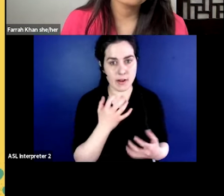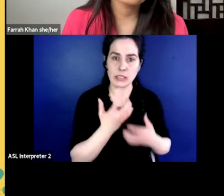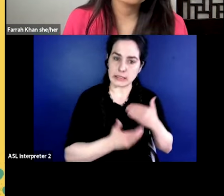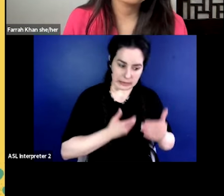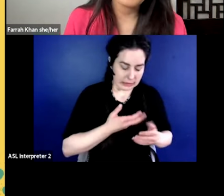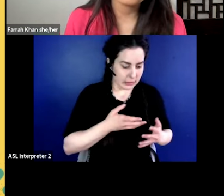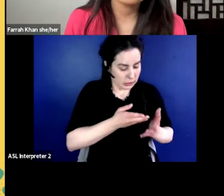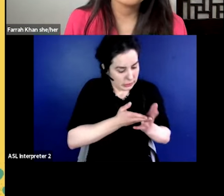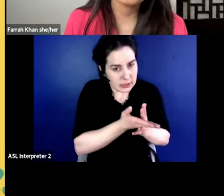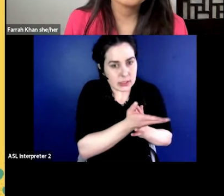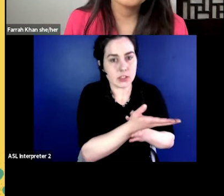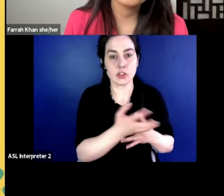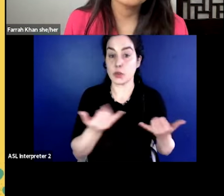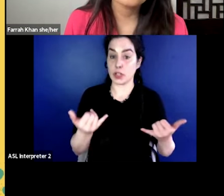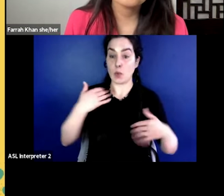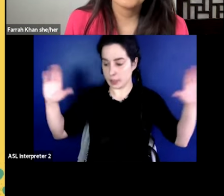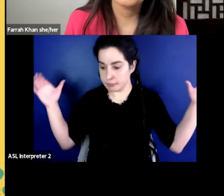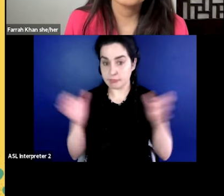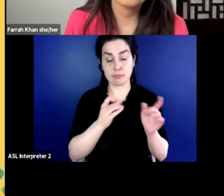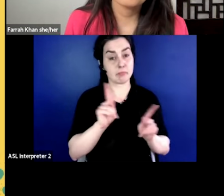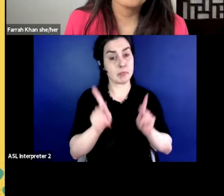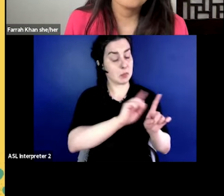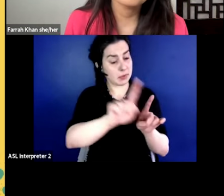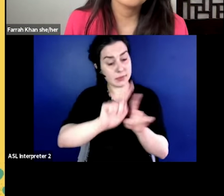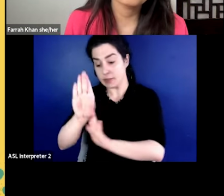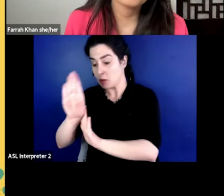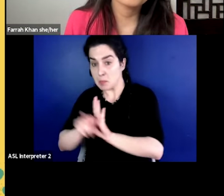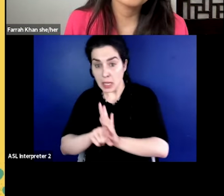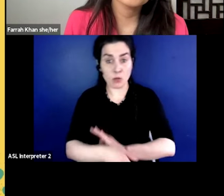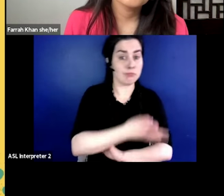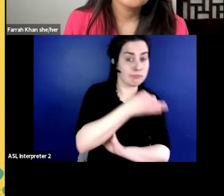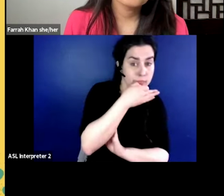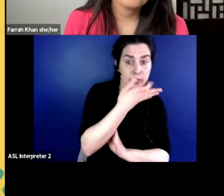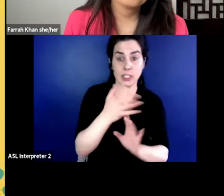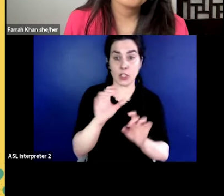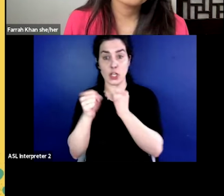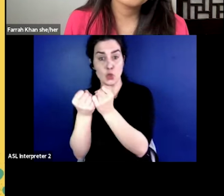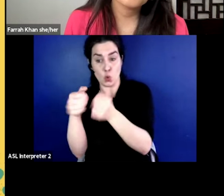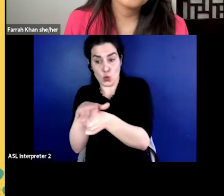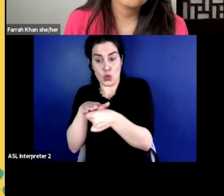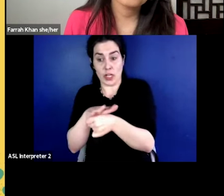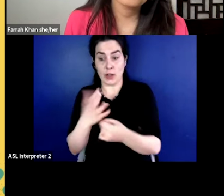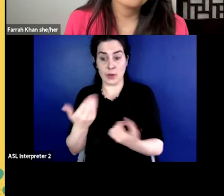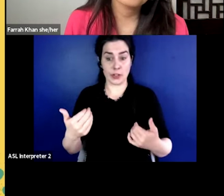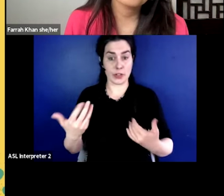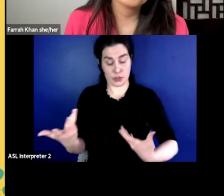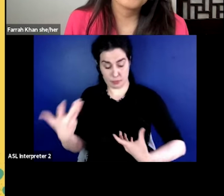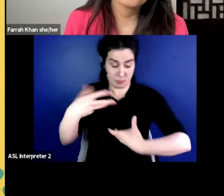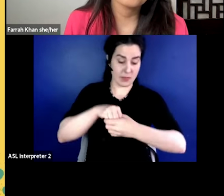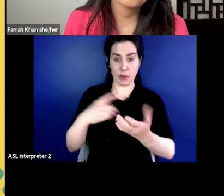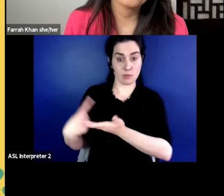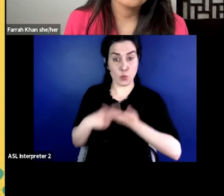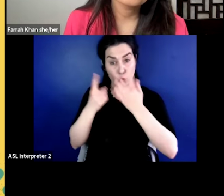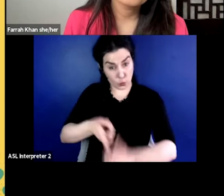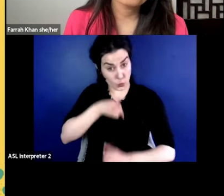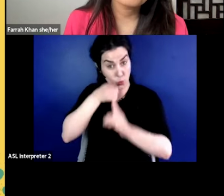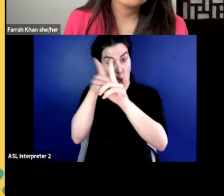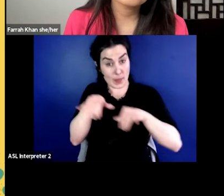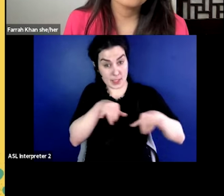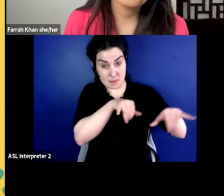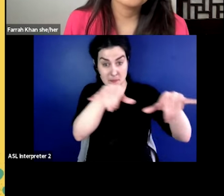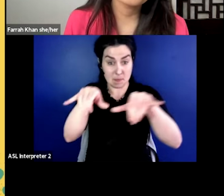together people from different backgrounds, expertise, and social locations for all the same purpose. The important work is being done here. Born Out of Courage to Act report not